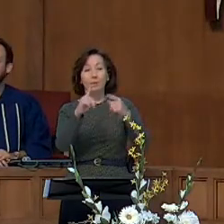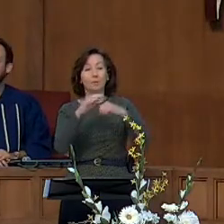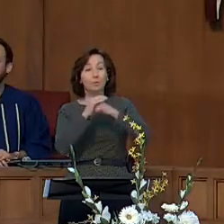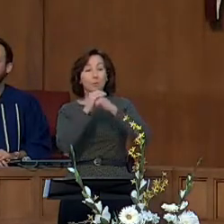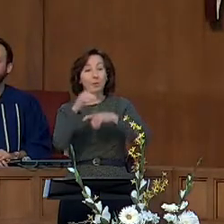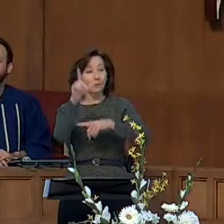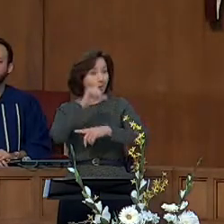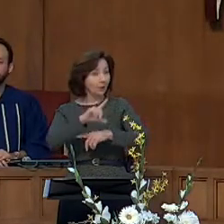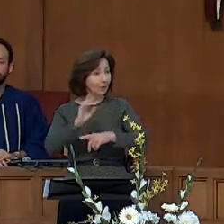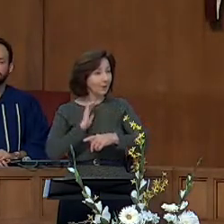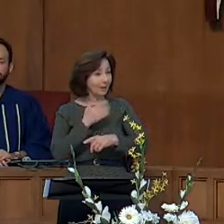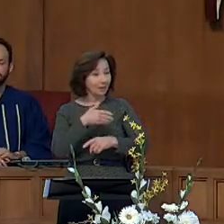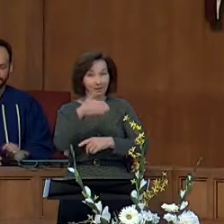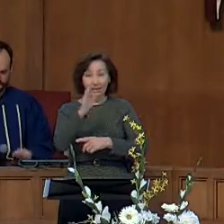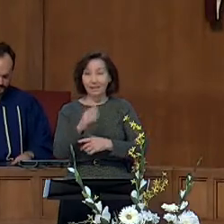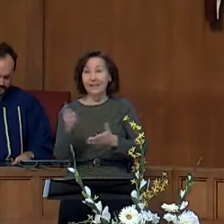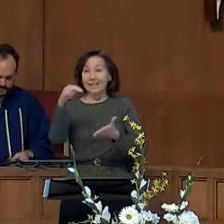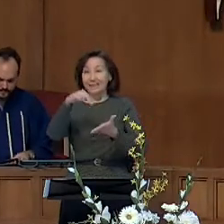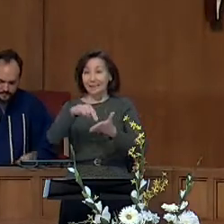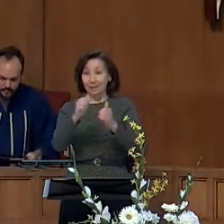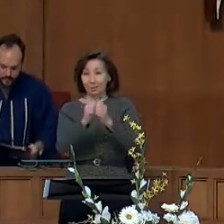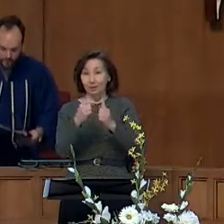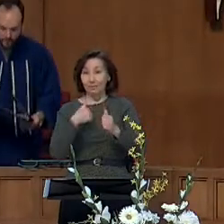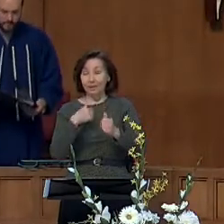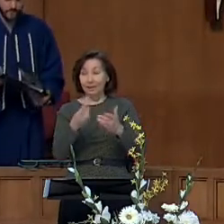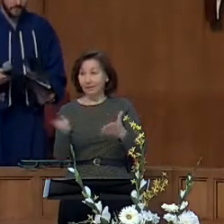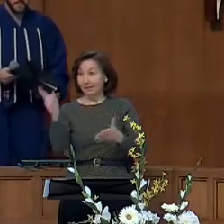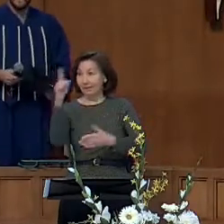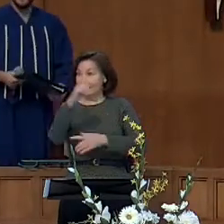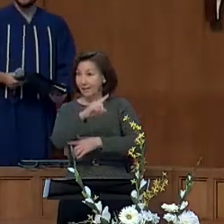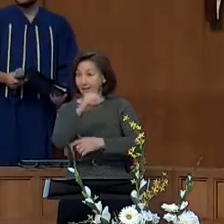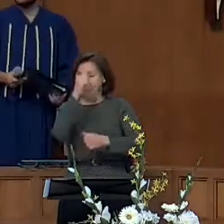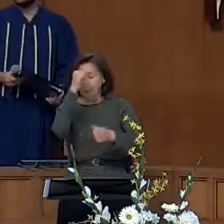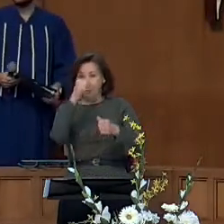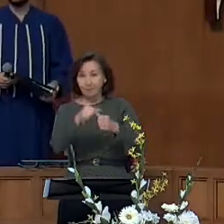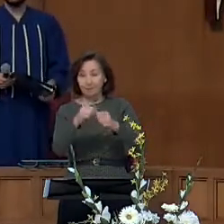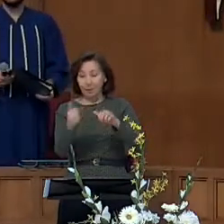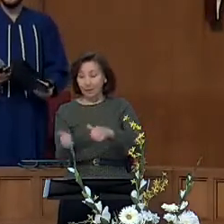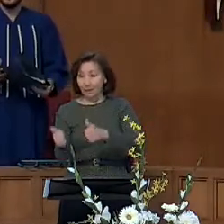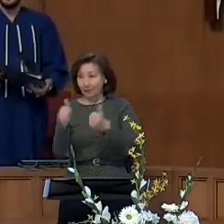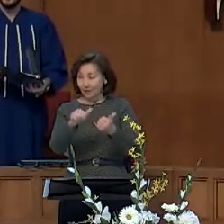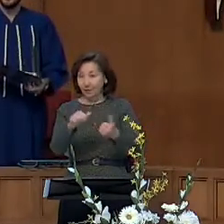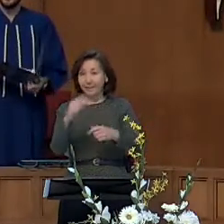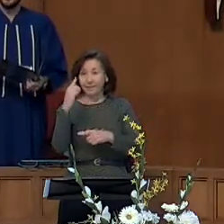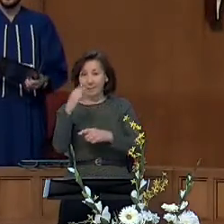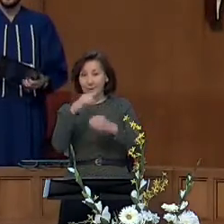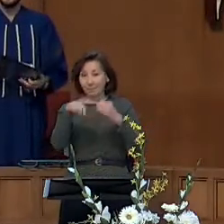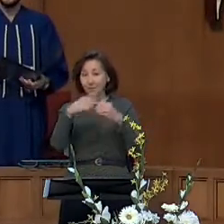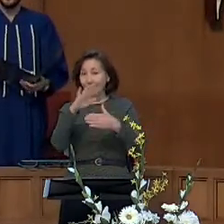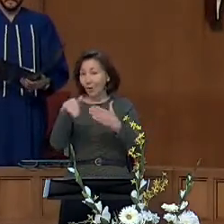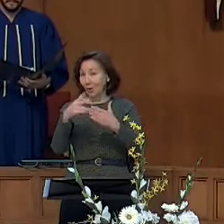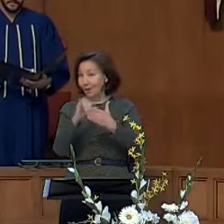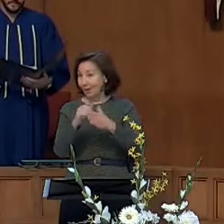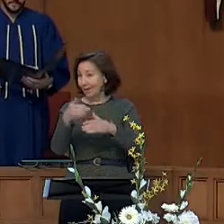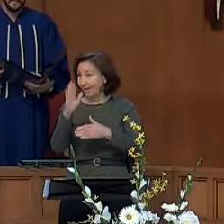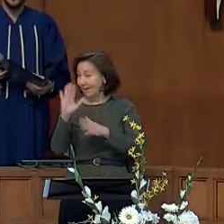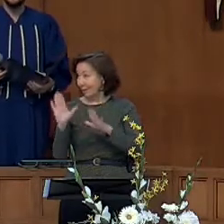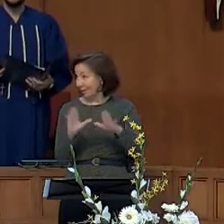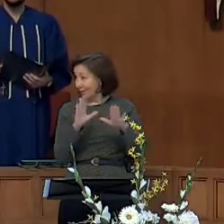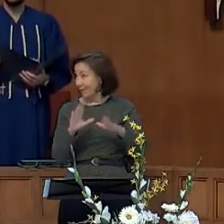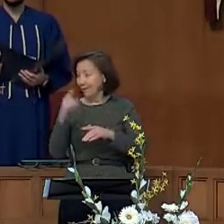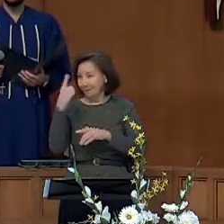Lord our God. Will you stand with me on this day as we remember our baptism and think about all that God has done for us? So good